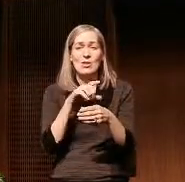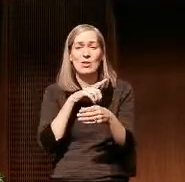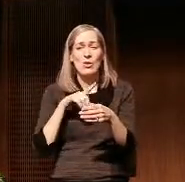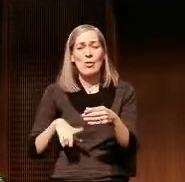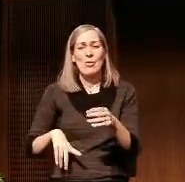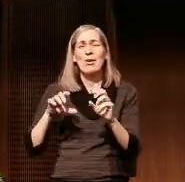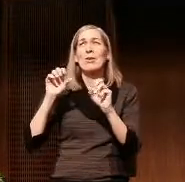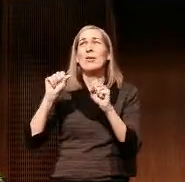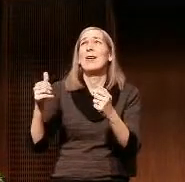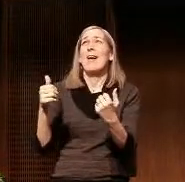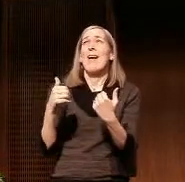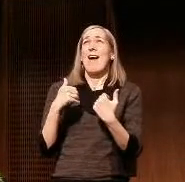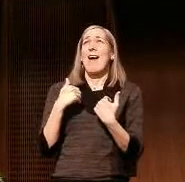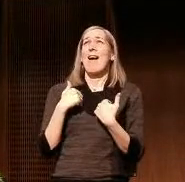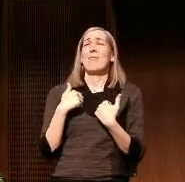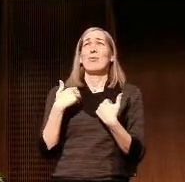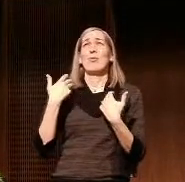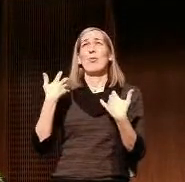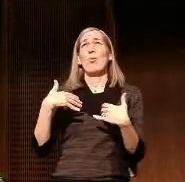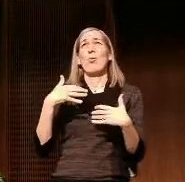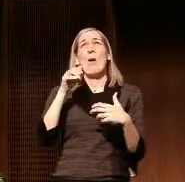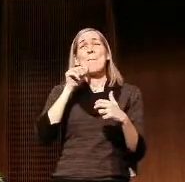have.